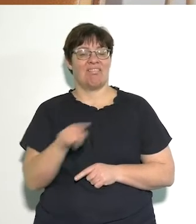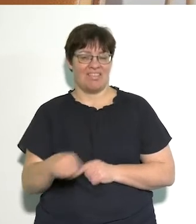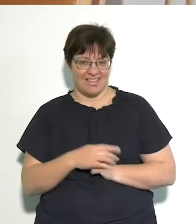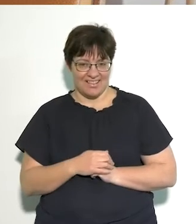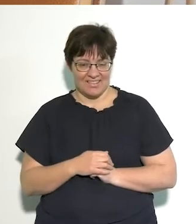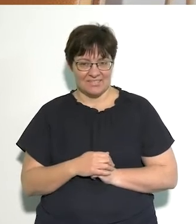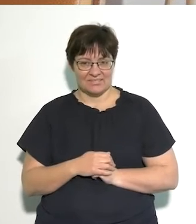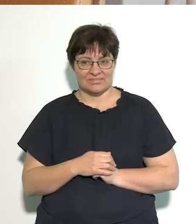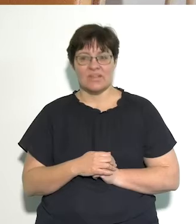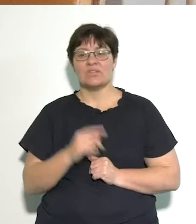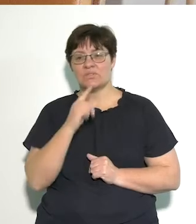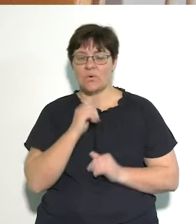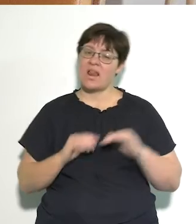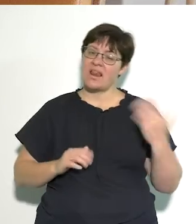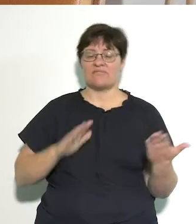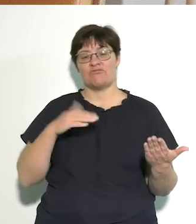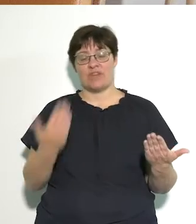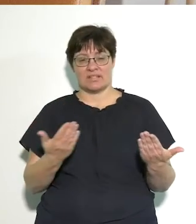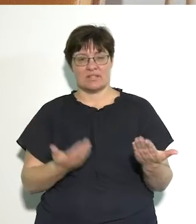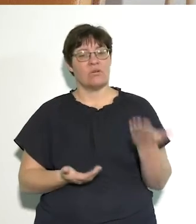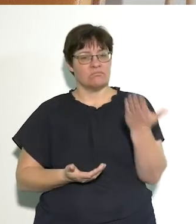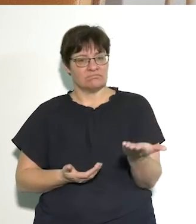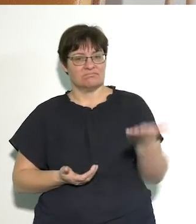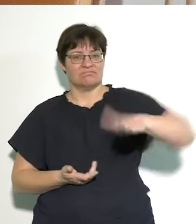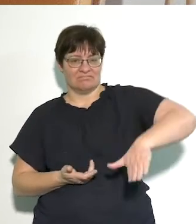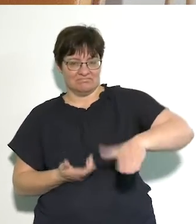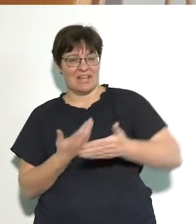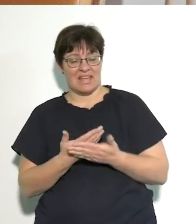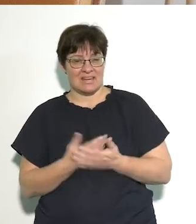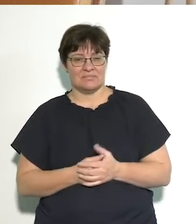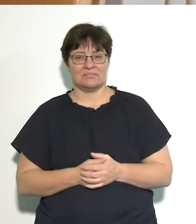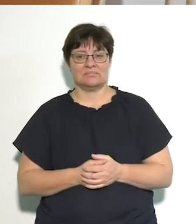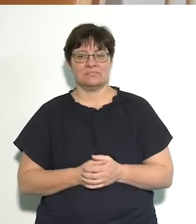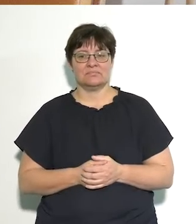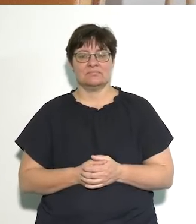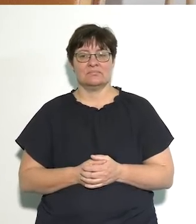of feet and hands to have a left and a right.